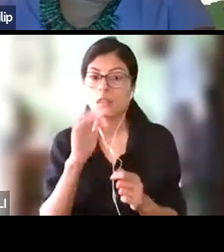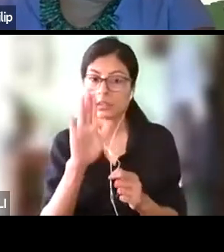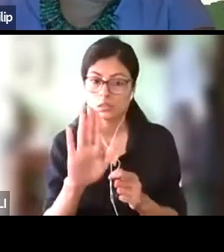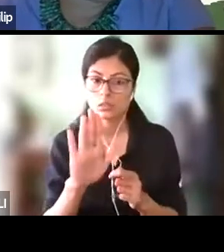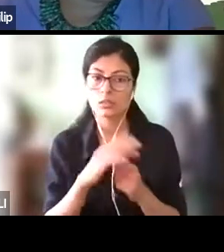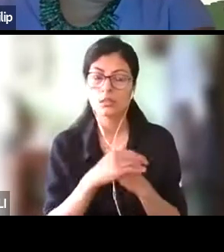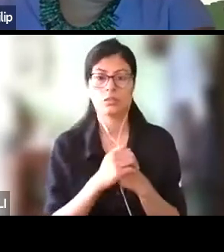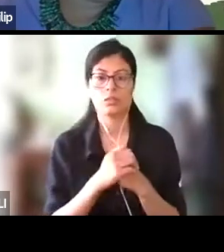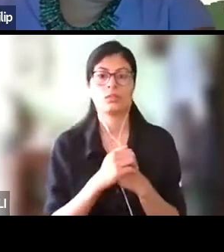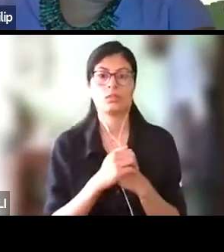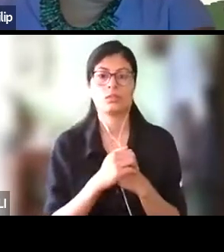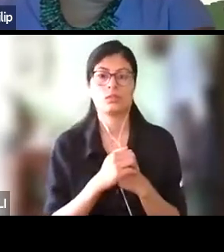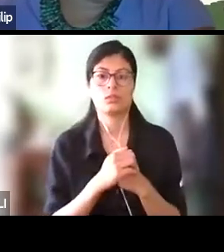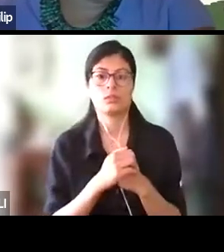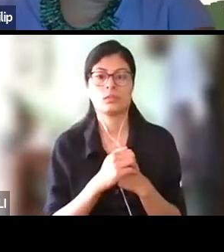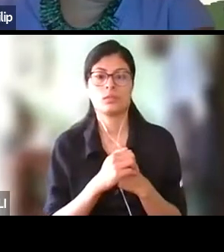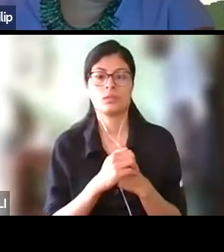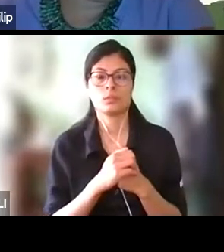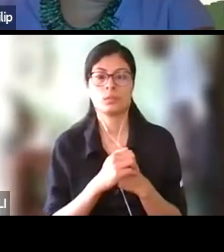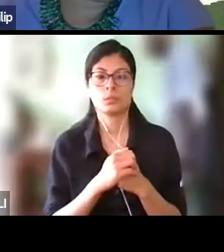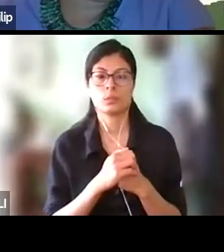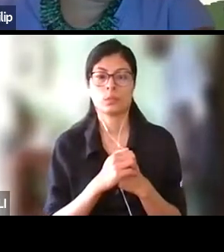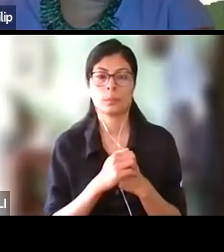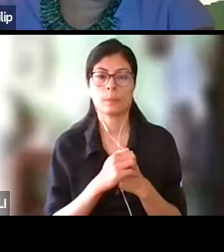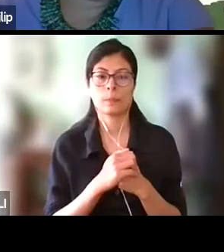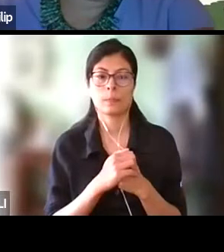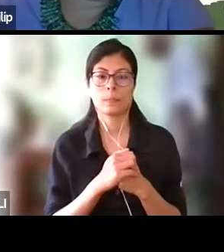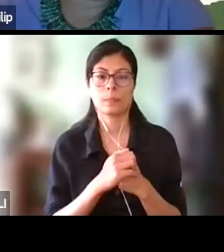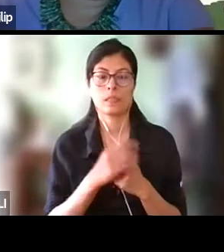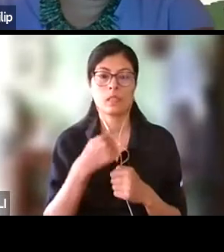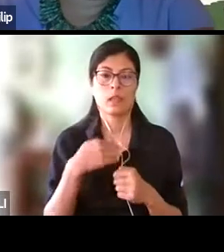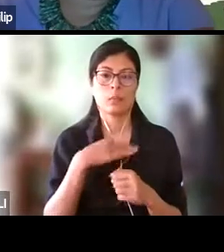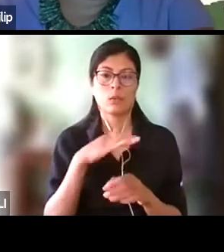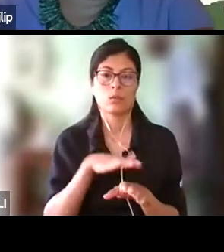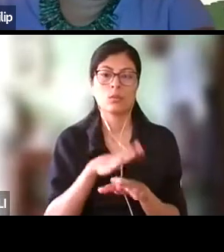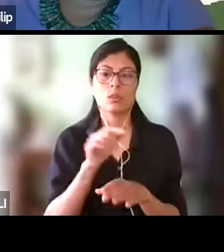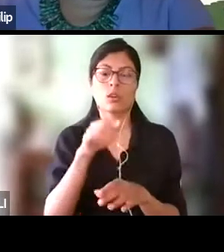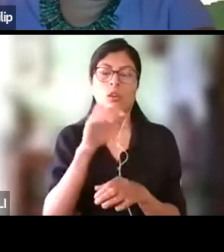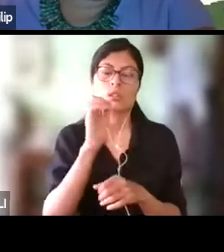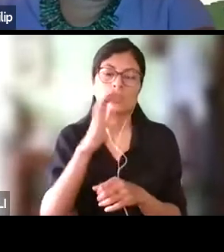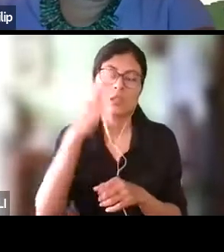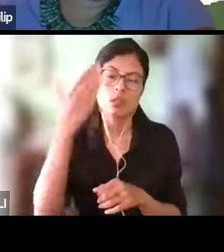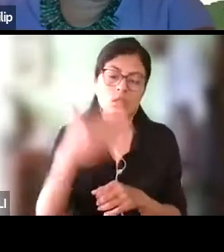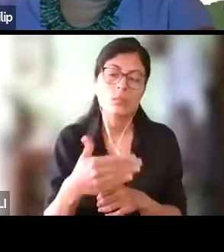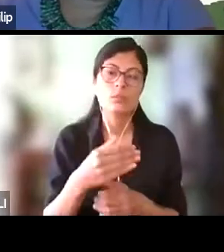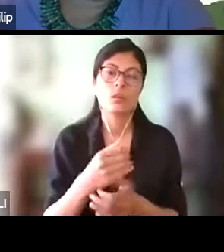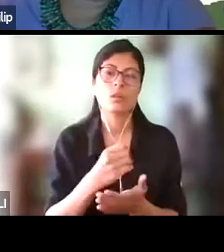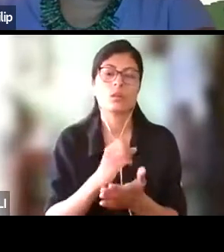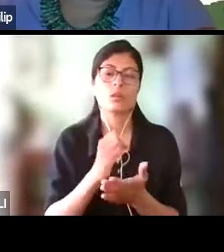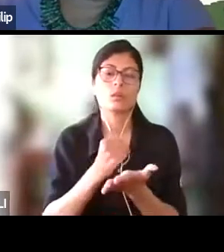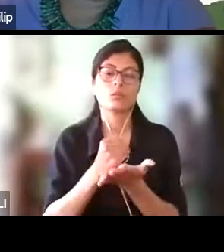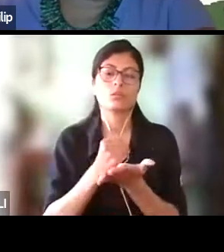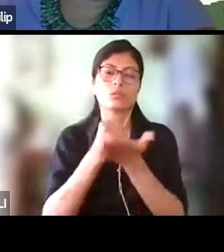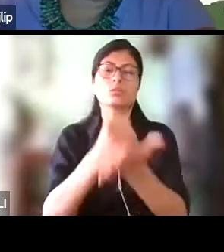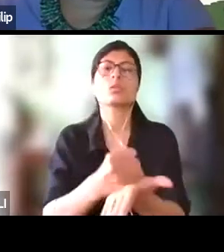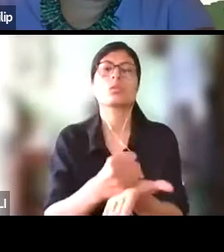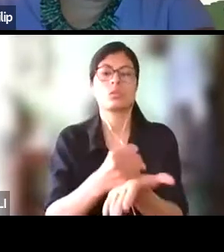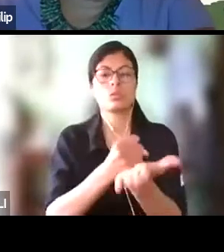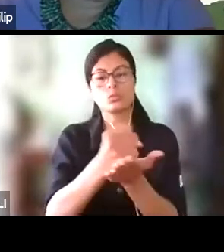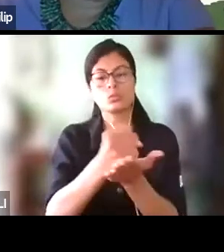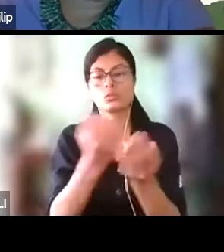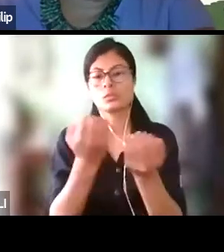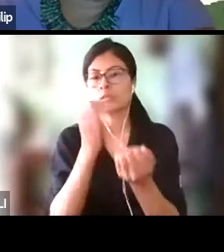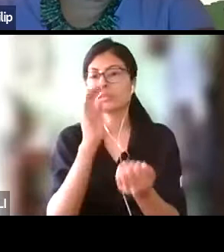we have done our best to help them. But at the moment, actually, after the COVID situation, we don't have any fund.